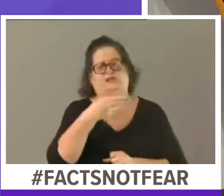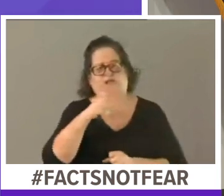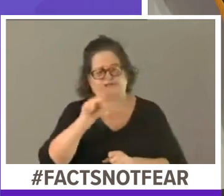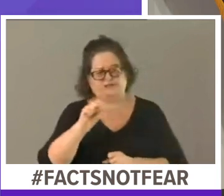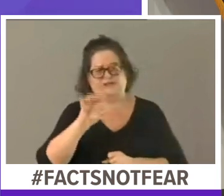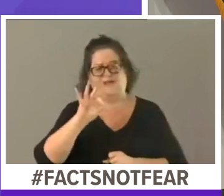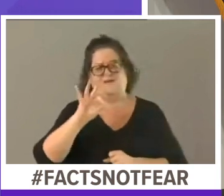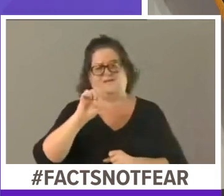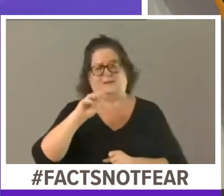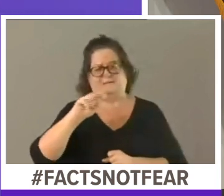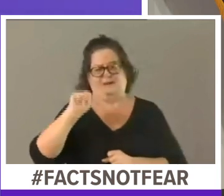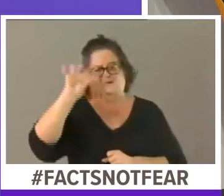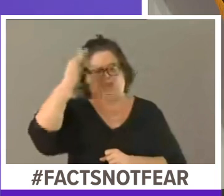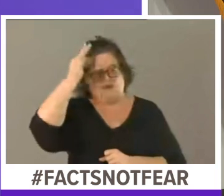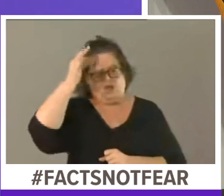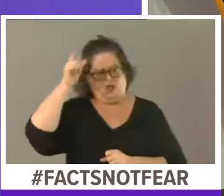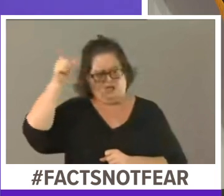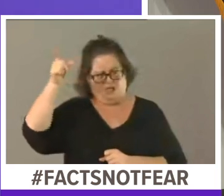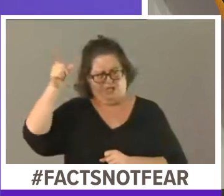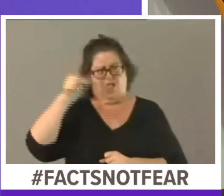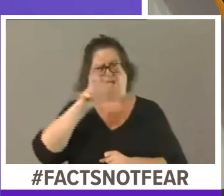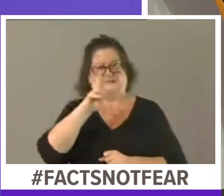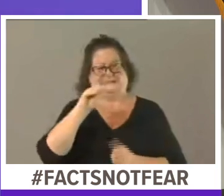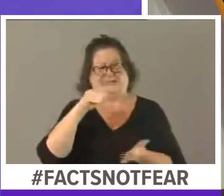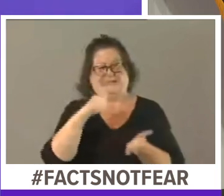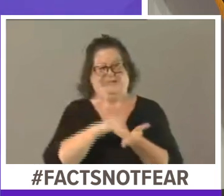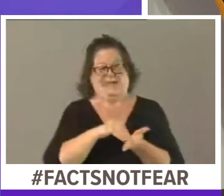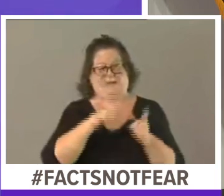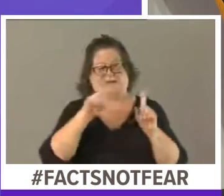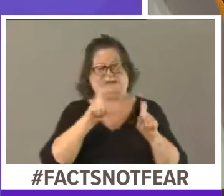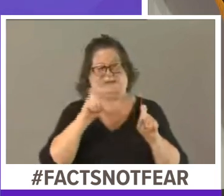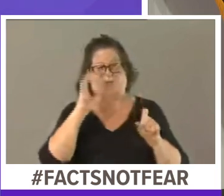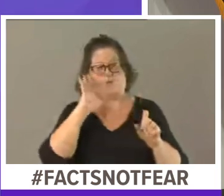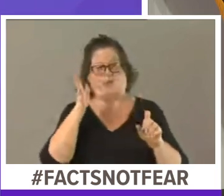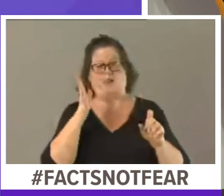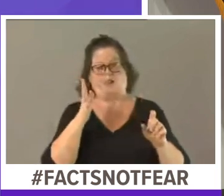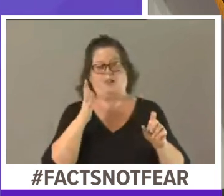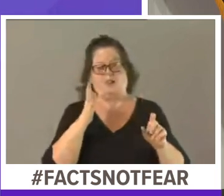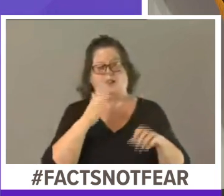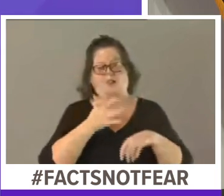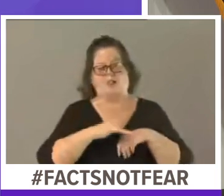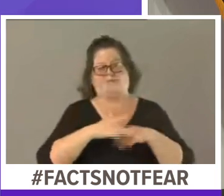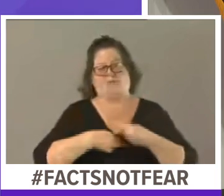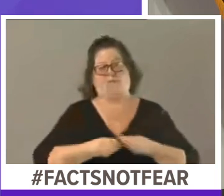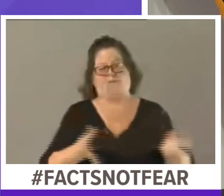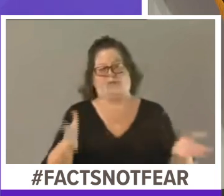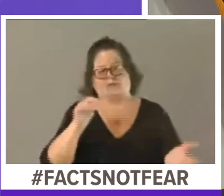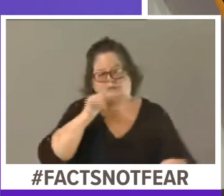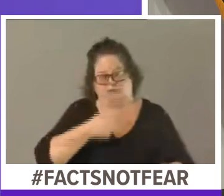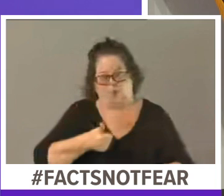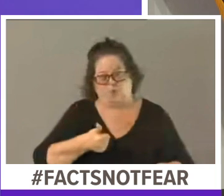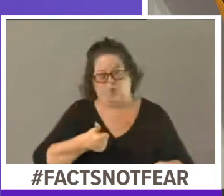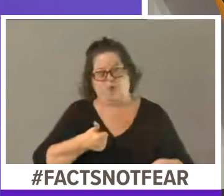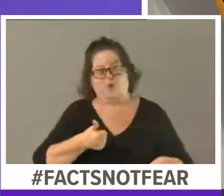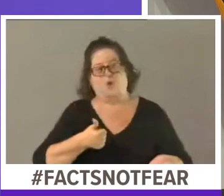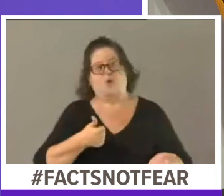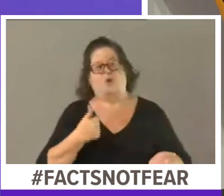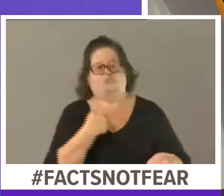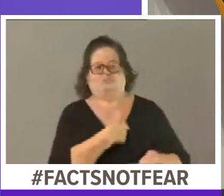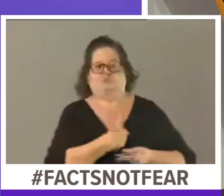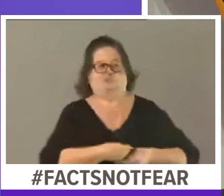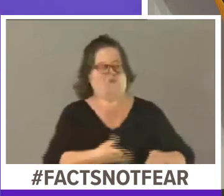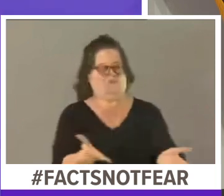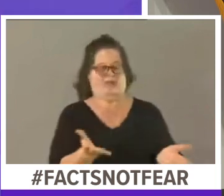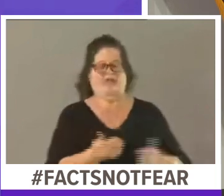to resource the 60,000 tests that will begin tomorrow. As the Governor mentioned, we'd asked that all my fellow citizens out there